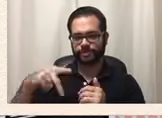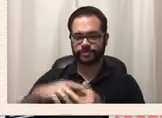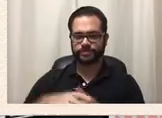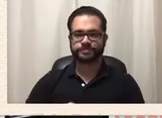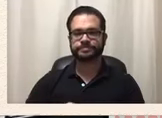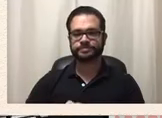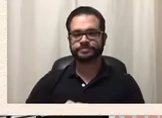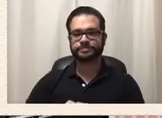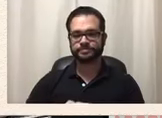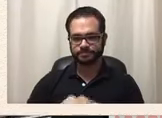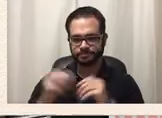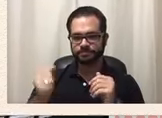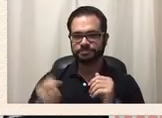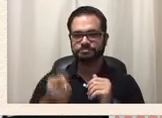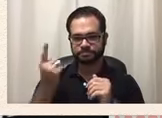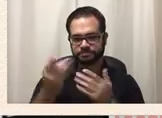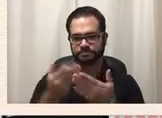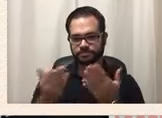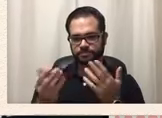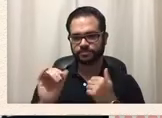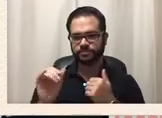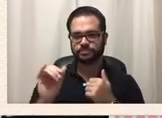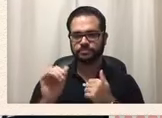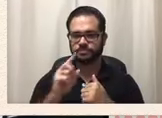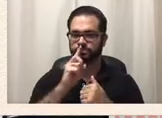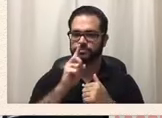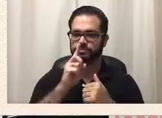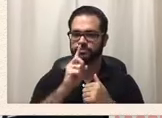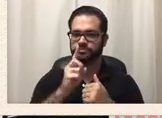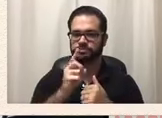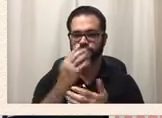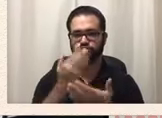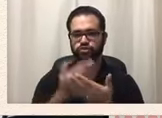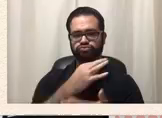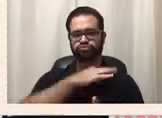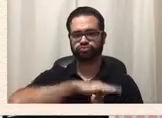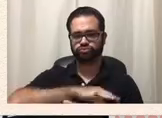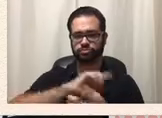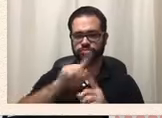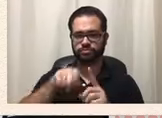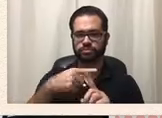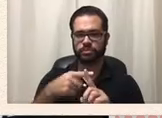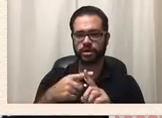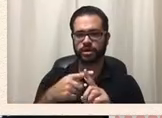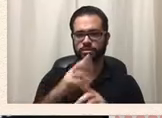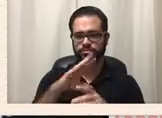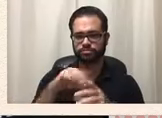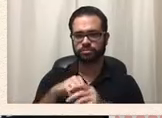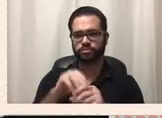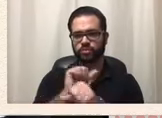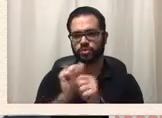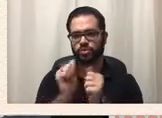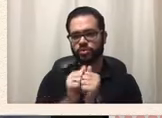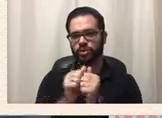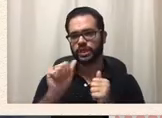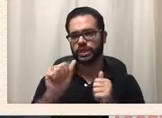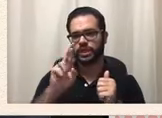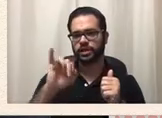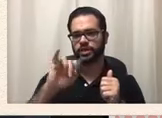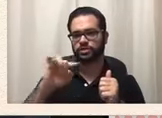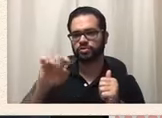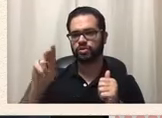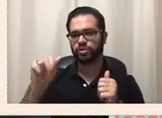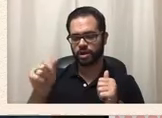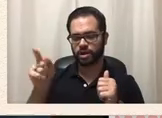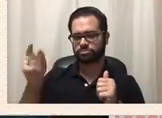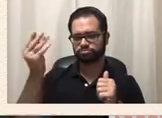too that has been rewarding about being able to work with Arizona is he had told me